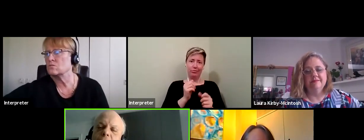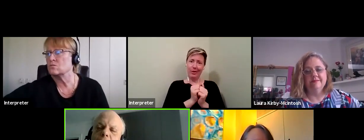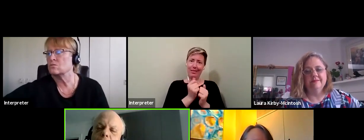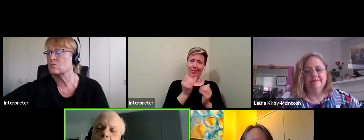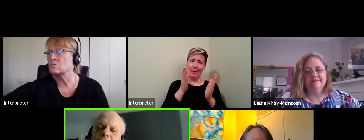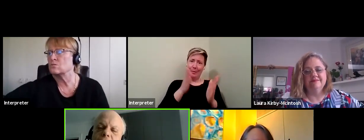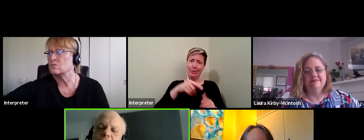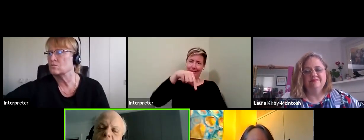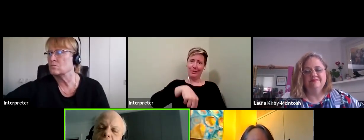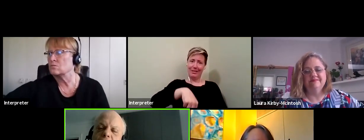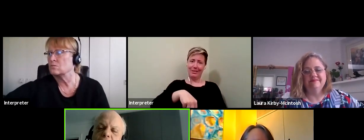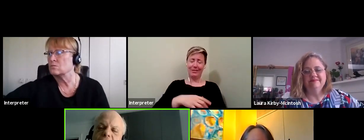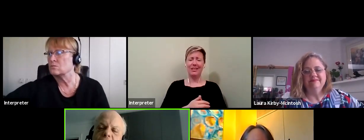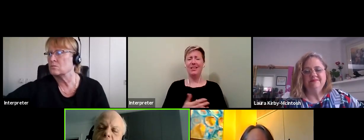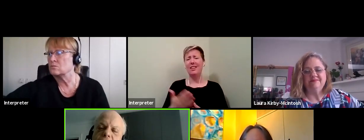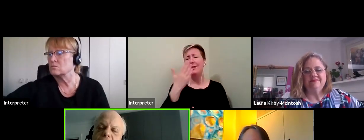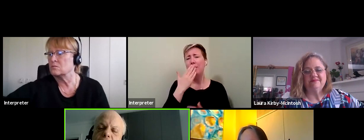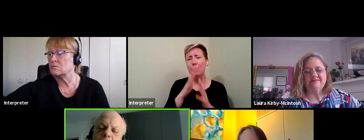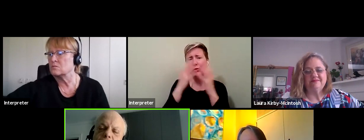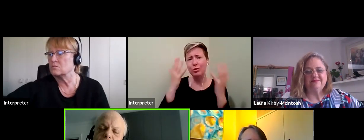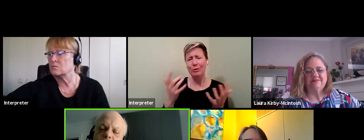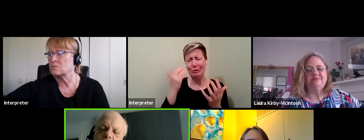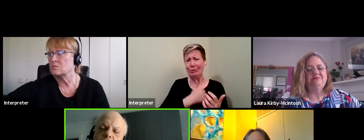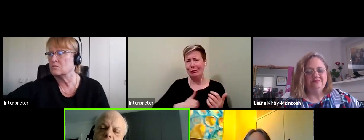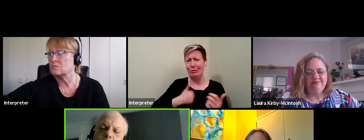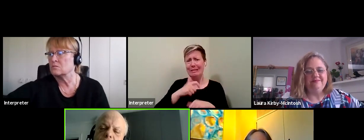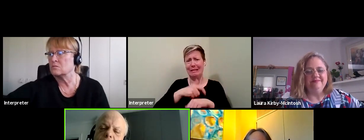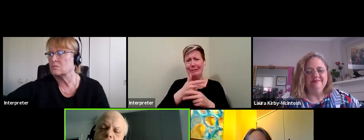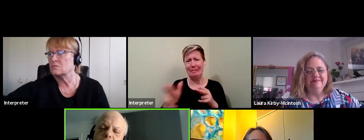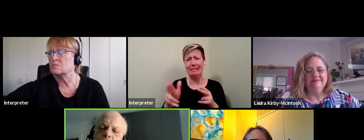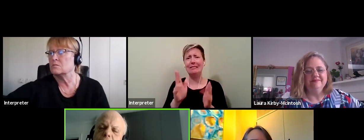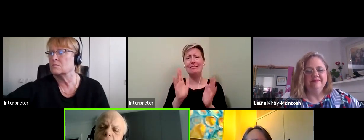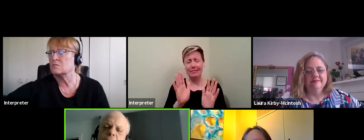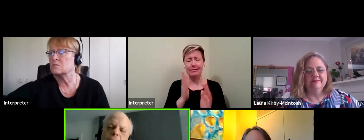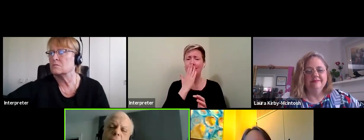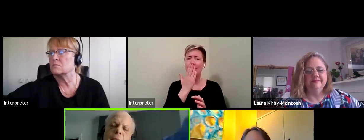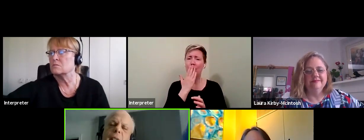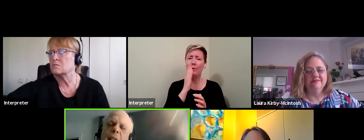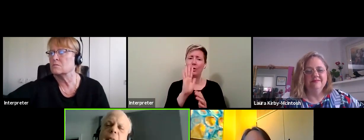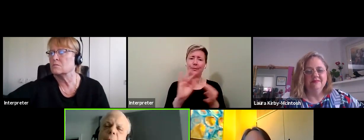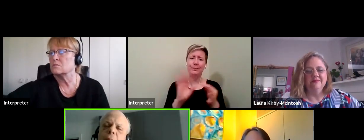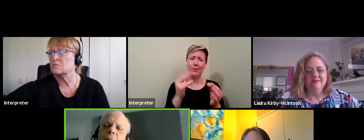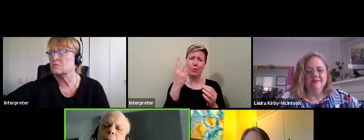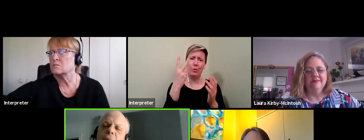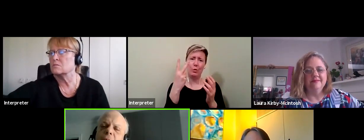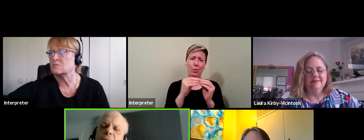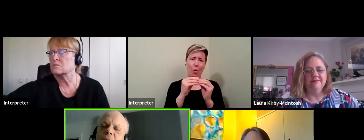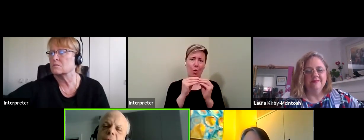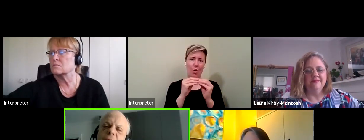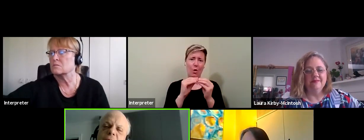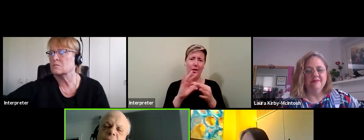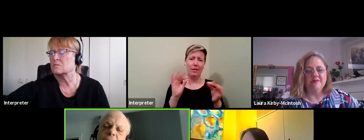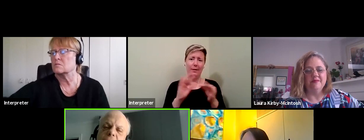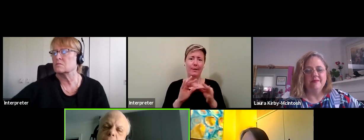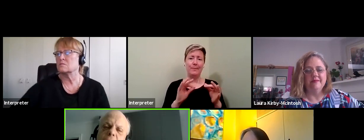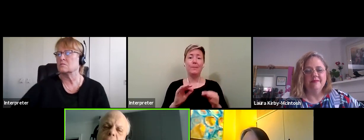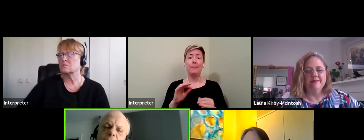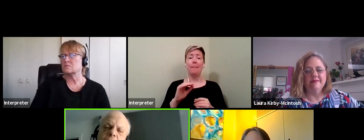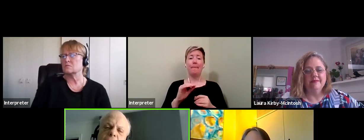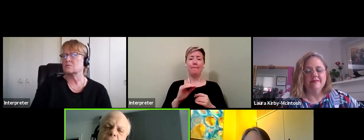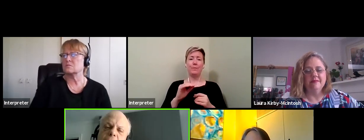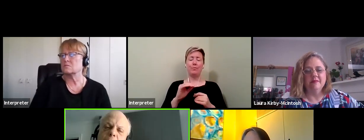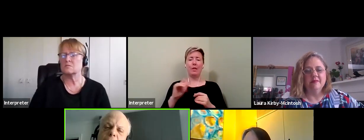to, and we're running out of time. So thank you so much. I want to, as Laura, as you're getting ready to unmute and bring in our second last guest, I just